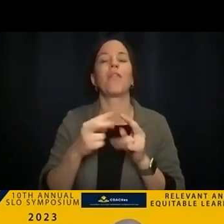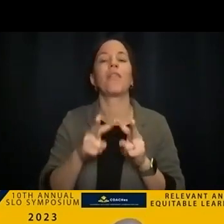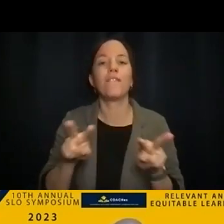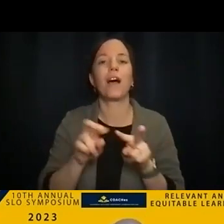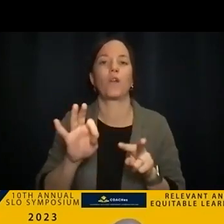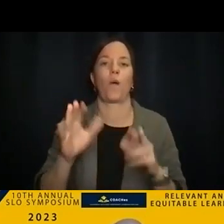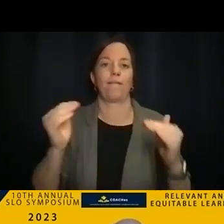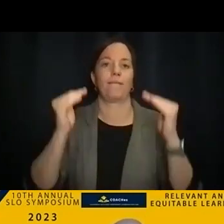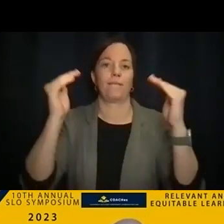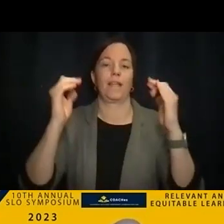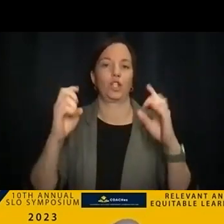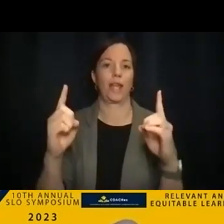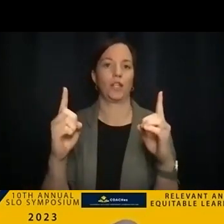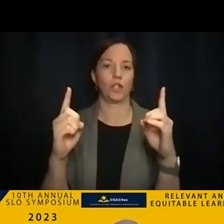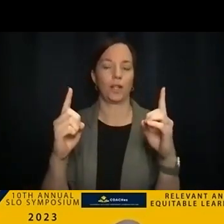education,